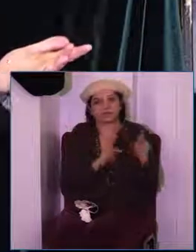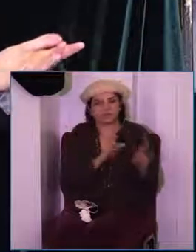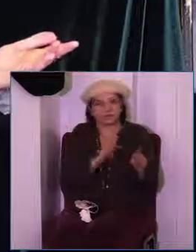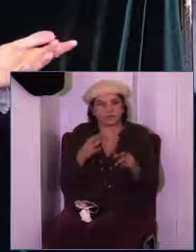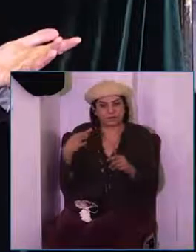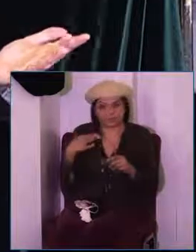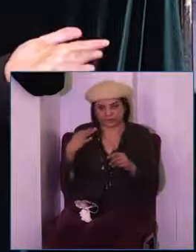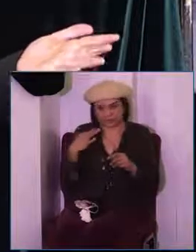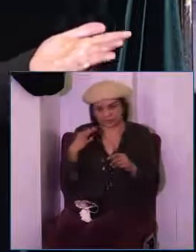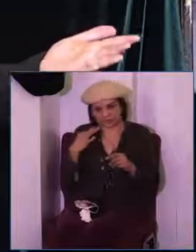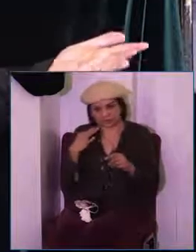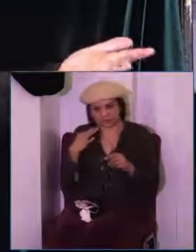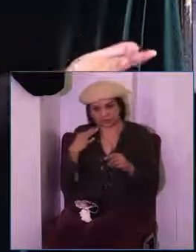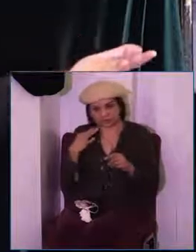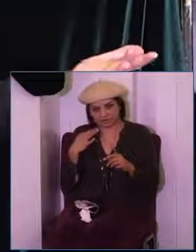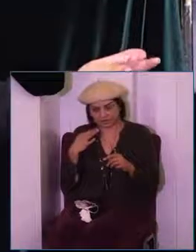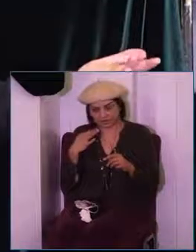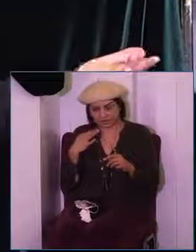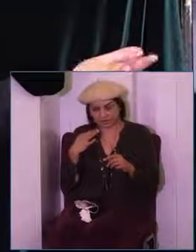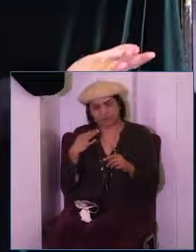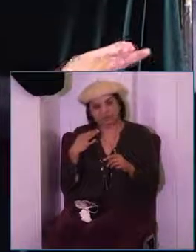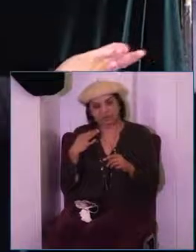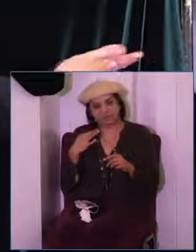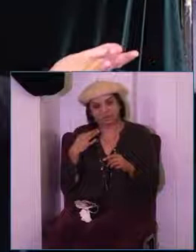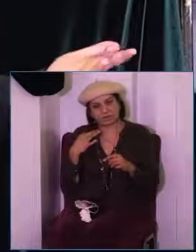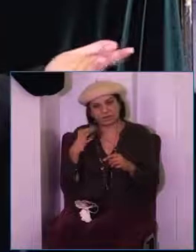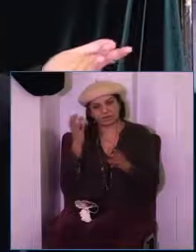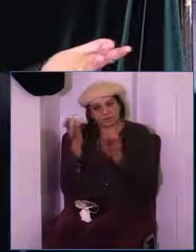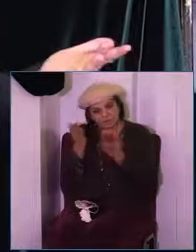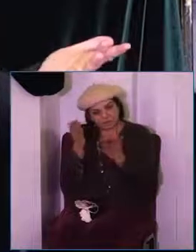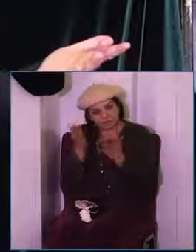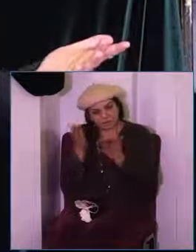their ministries, their services for the